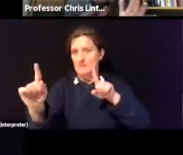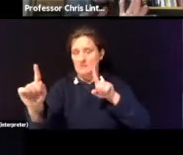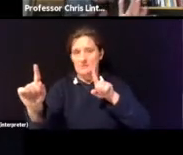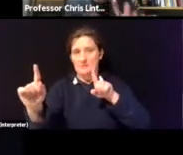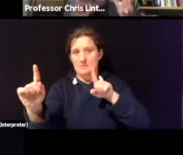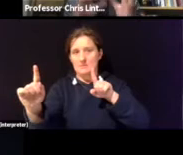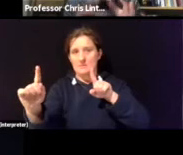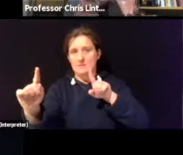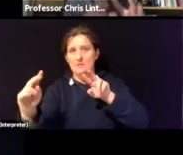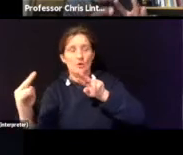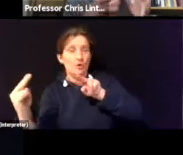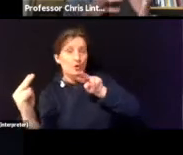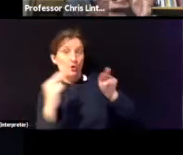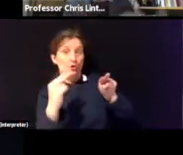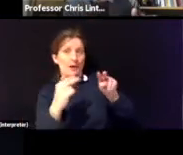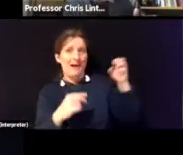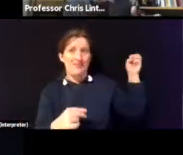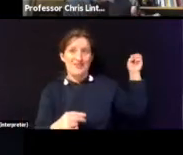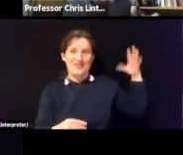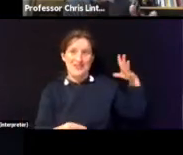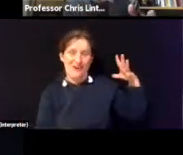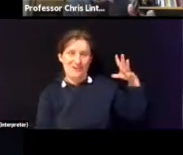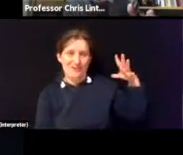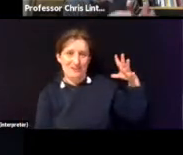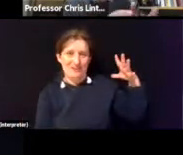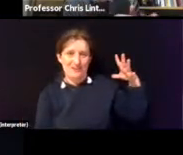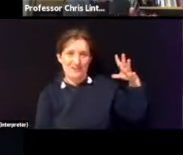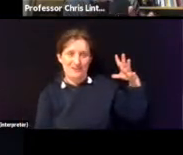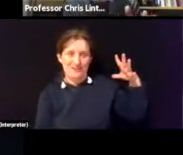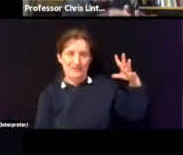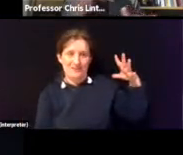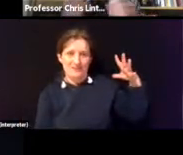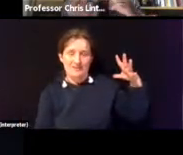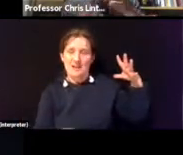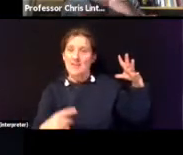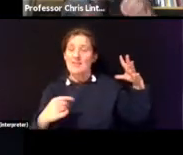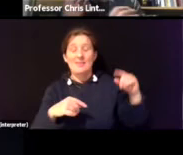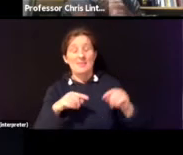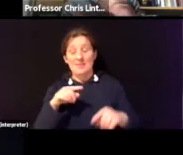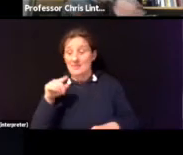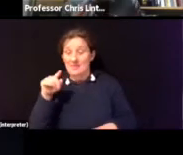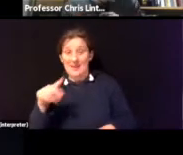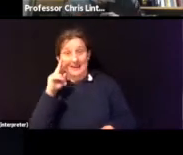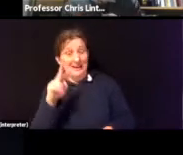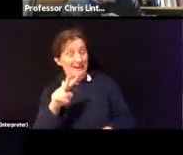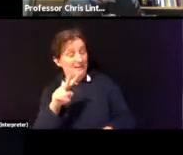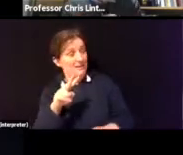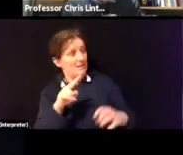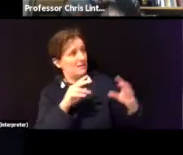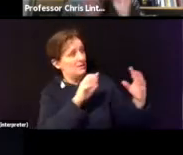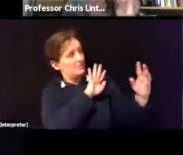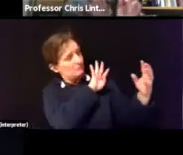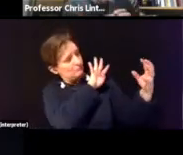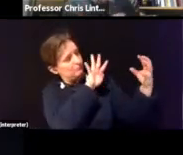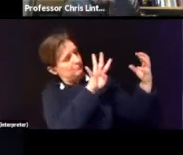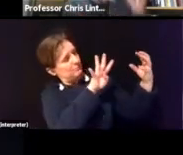sun, all the planets of the sun of our solar system cross in front of the sun every time they orbit.